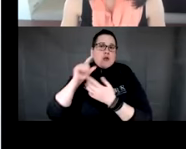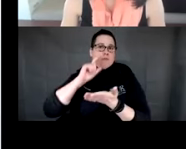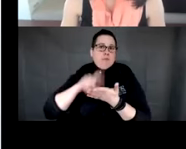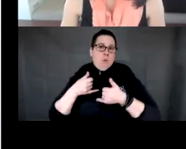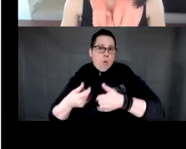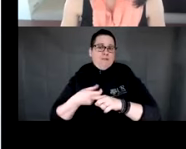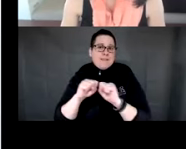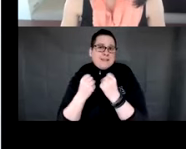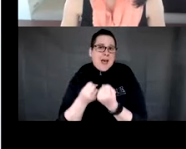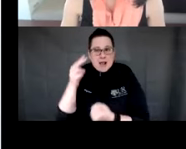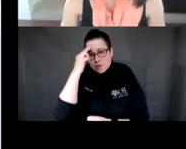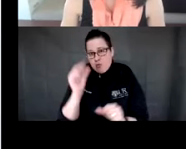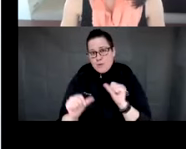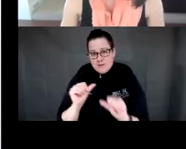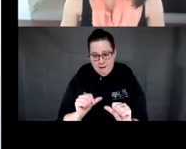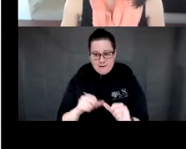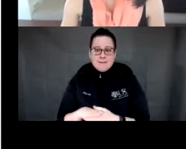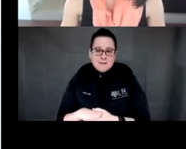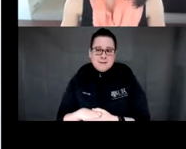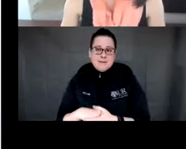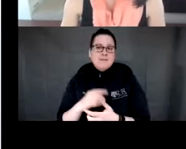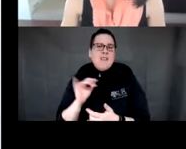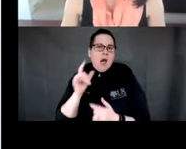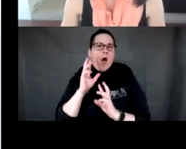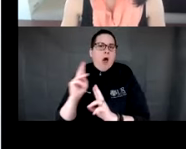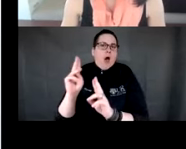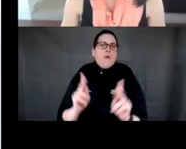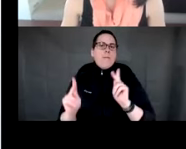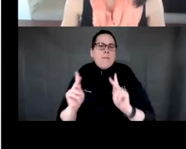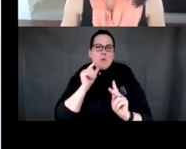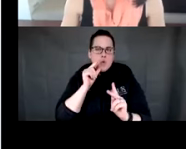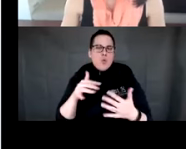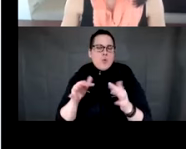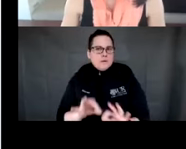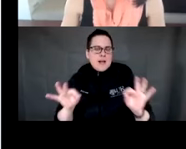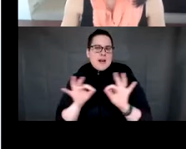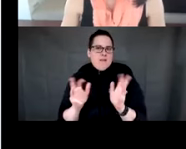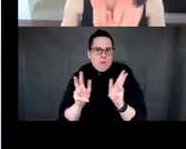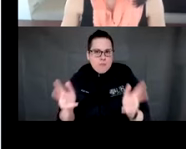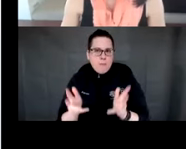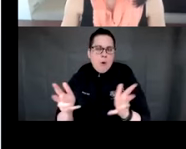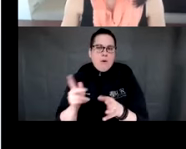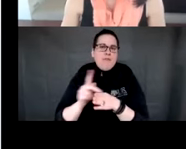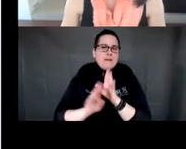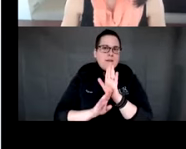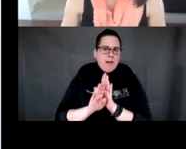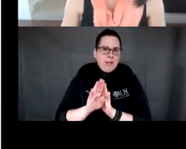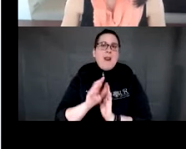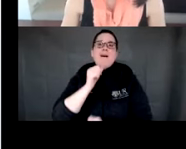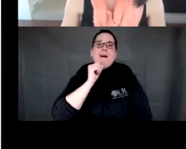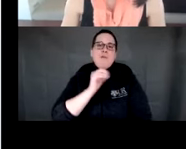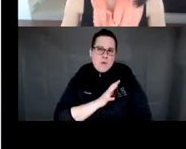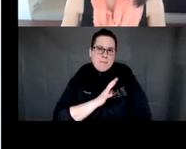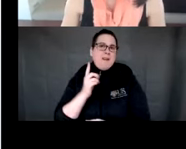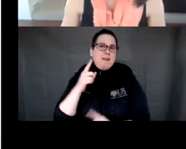from the Society for Neuroscience, which honors individuals who have significantly promoted the professional development of women